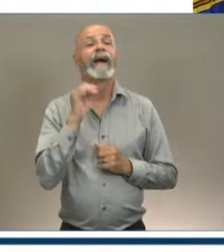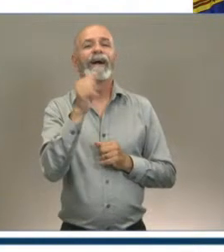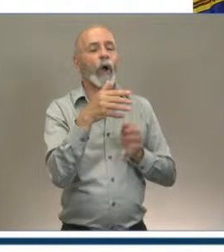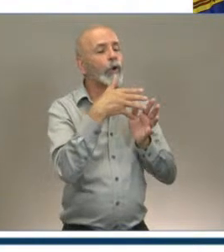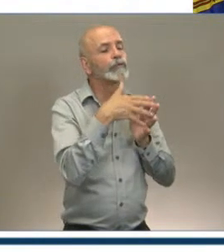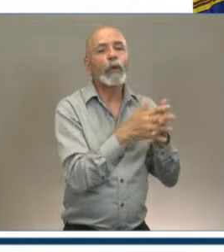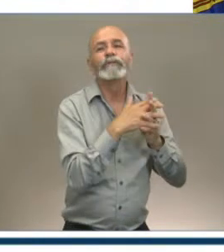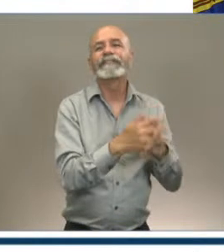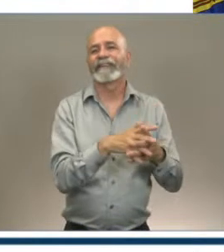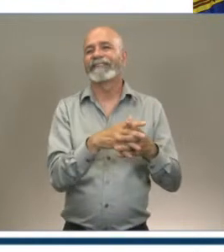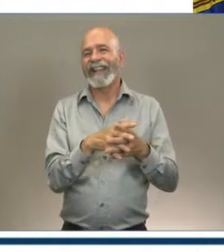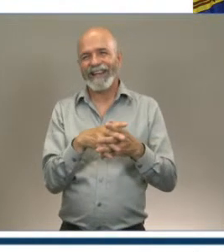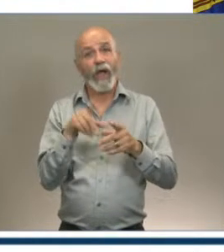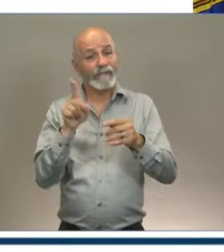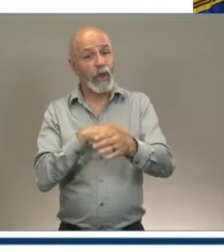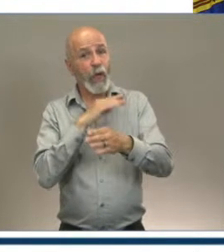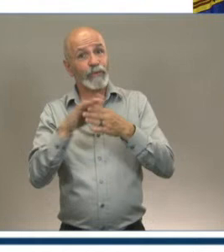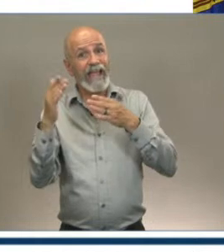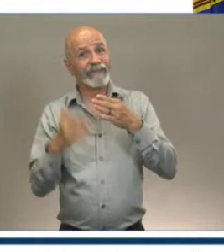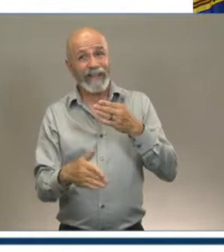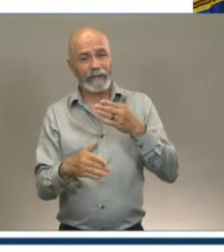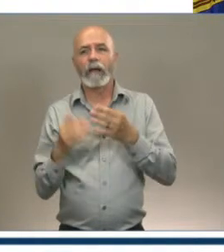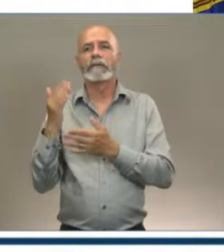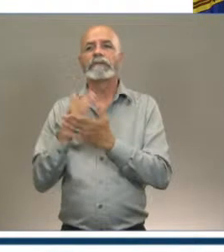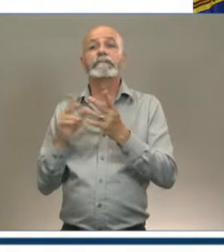weekend. We're hearing from people that